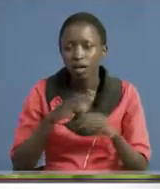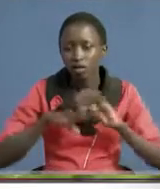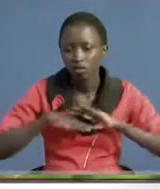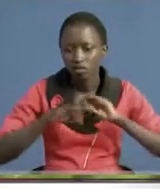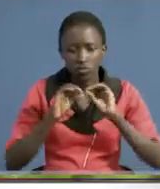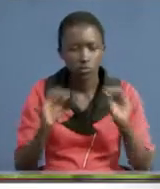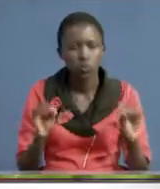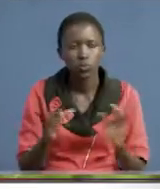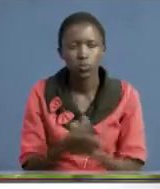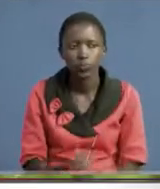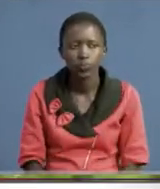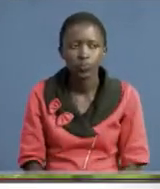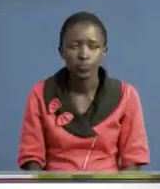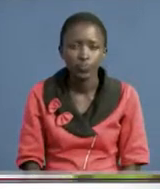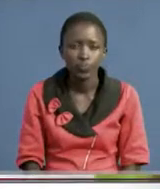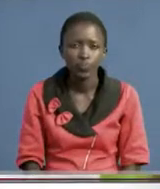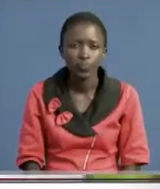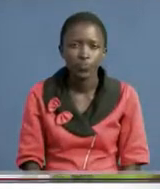family.